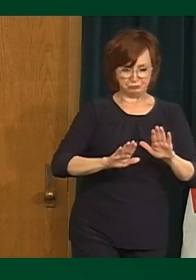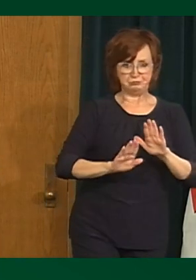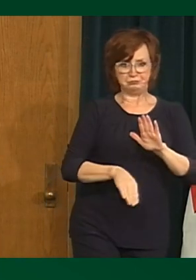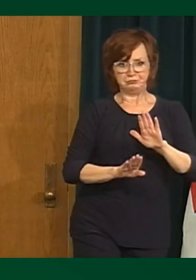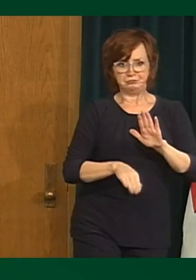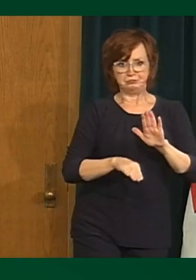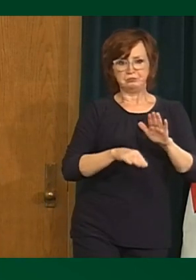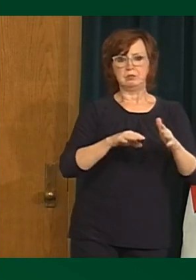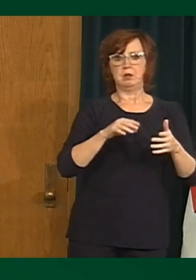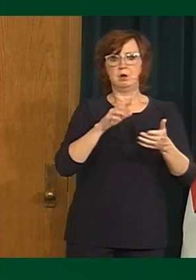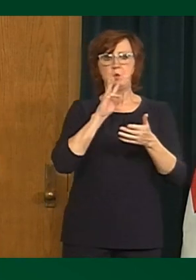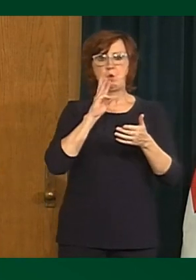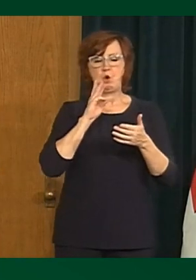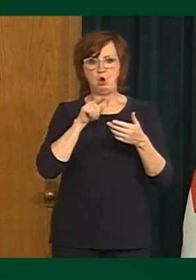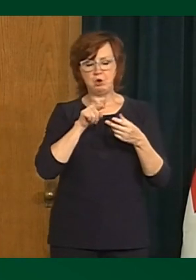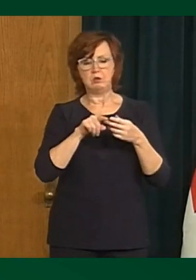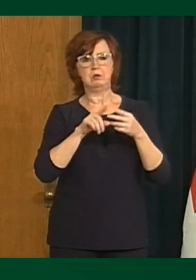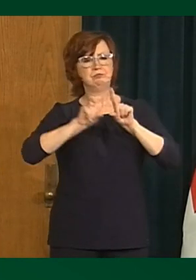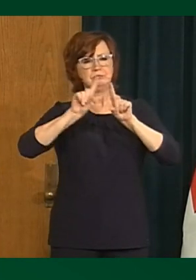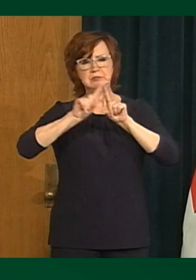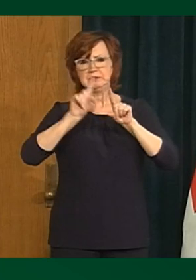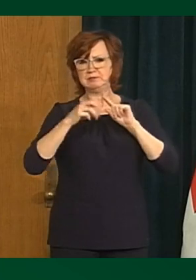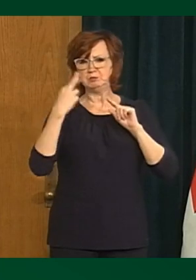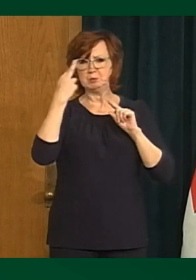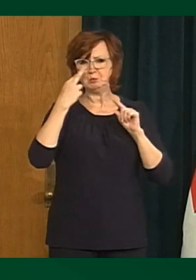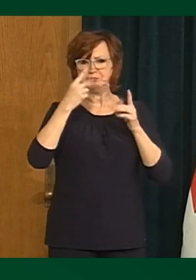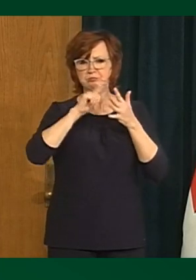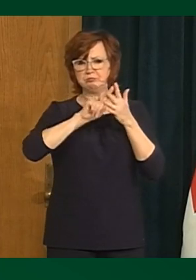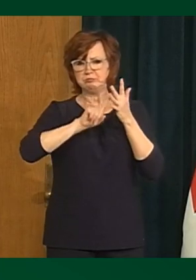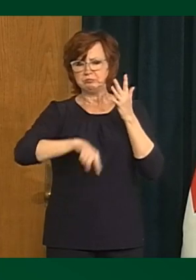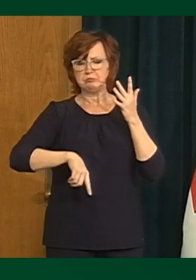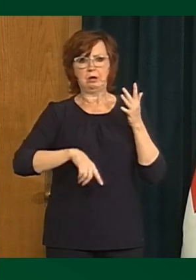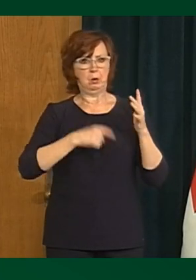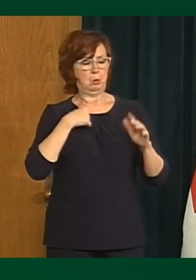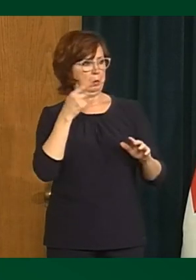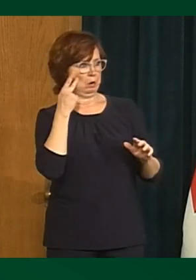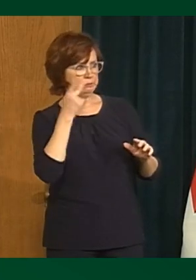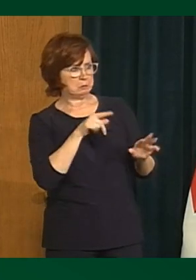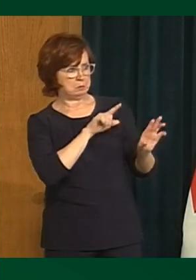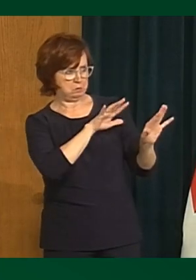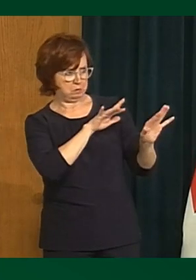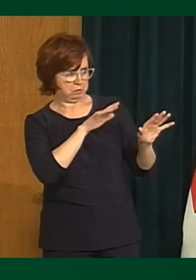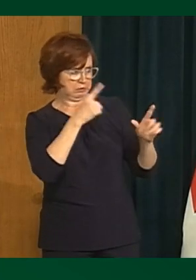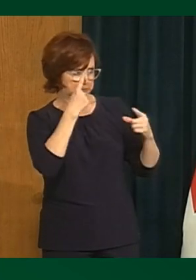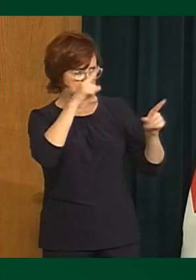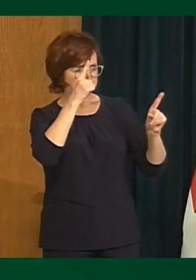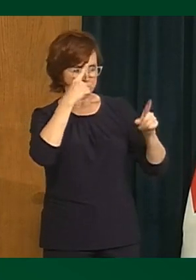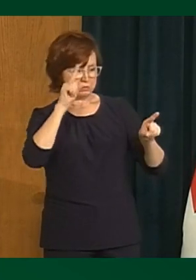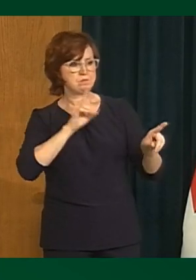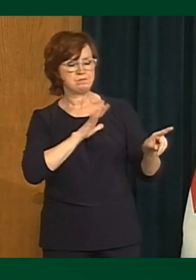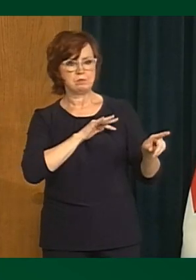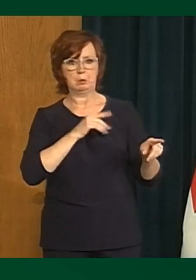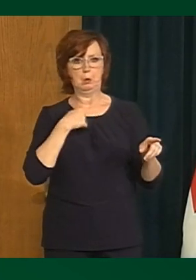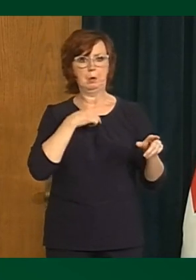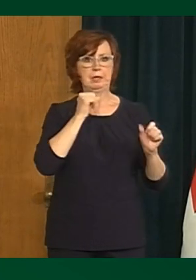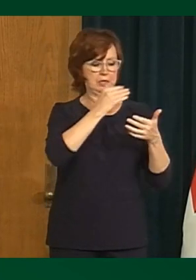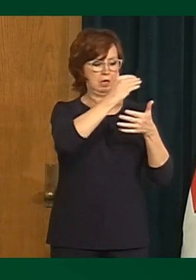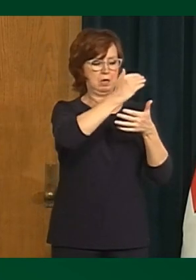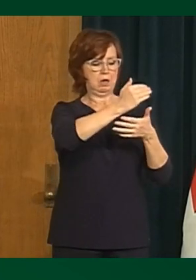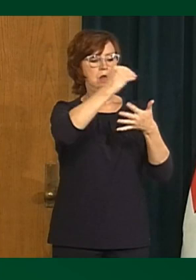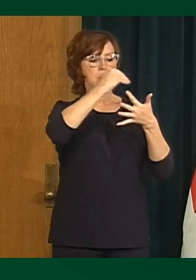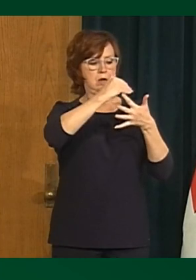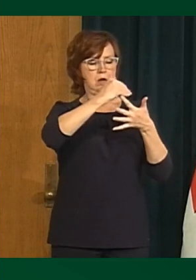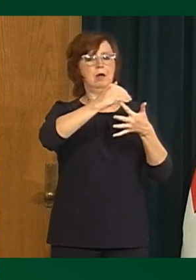from the actual businesses in phase three, but also, of course, being worked on closely with Dr. Shahab's office as well as the Saskatchewan Health